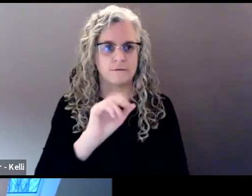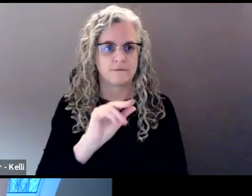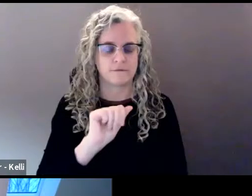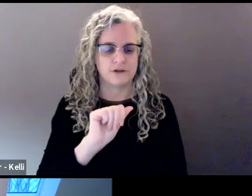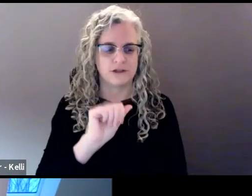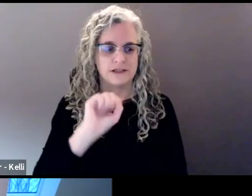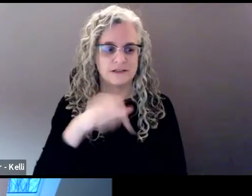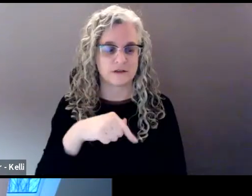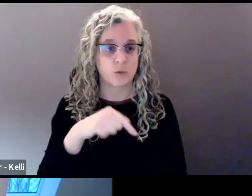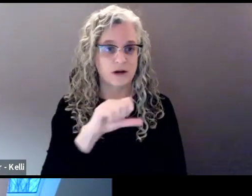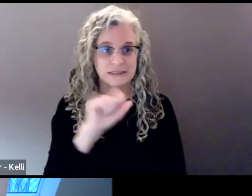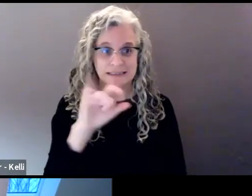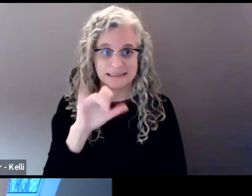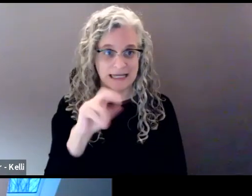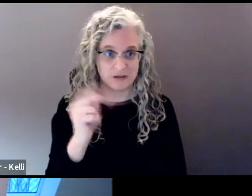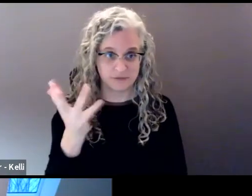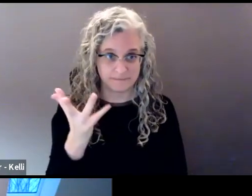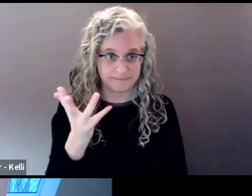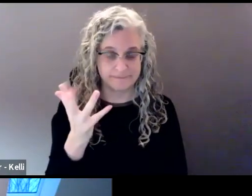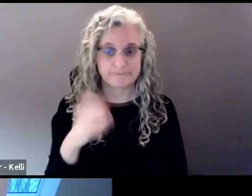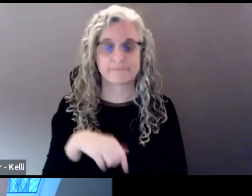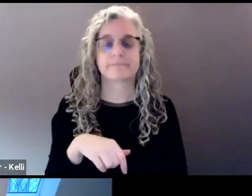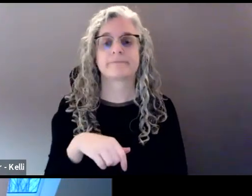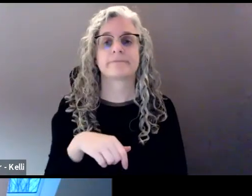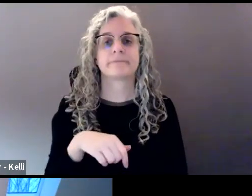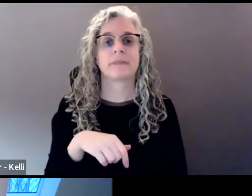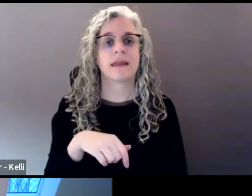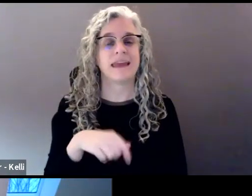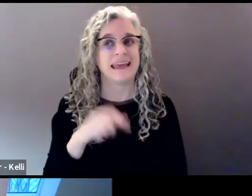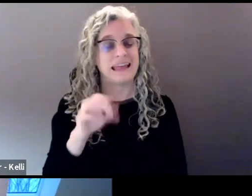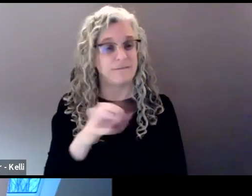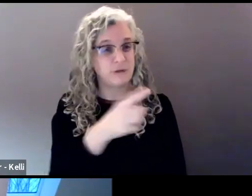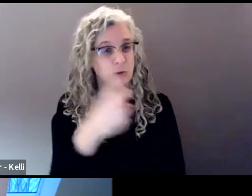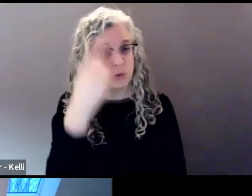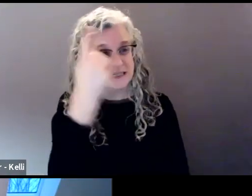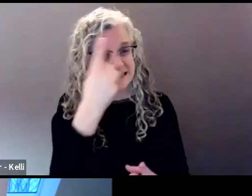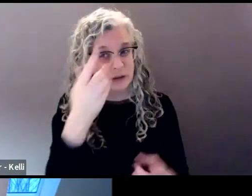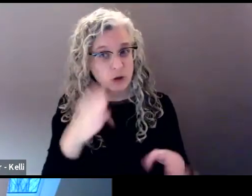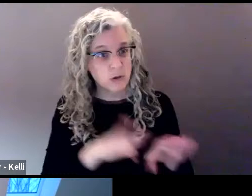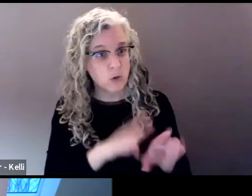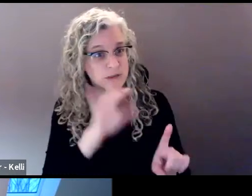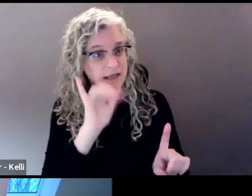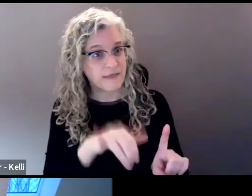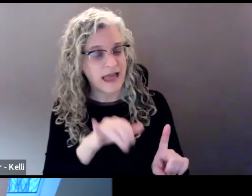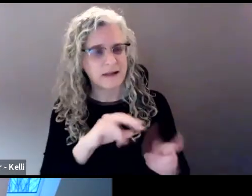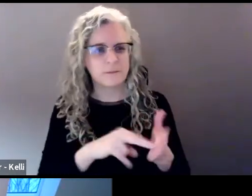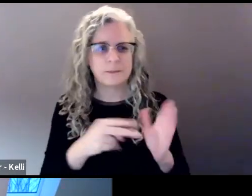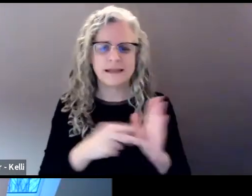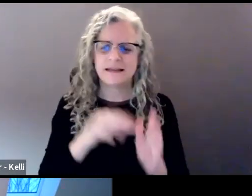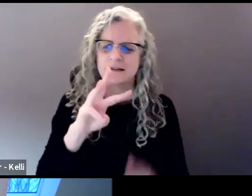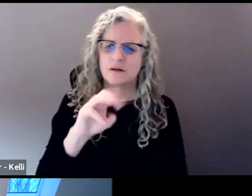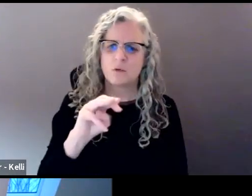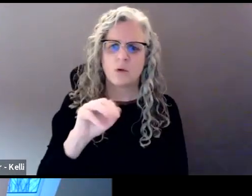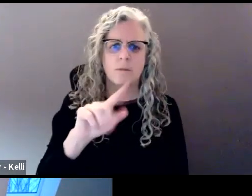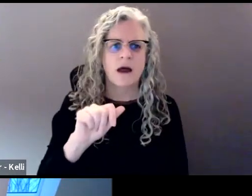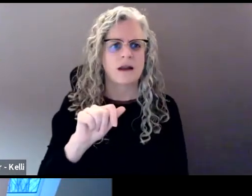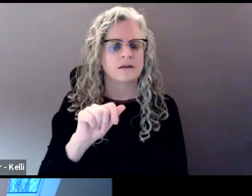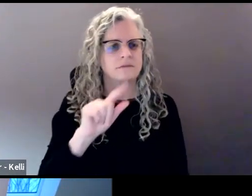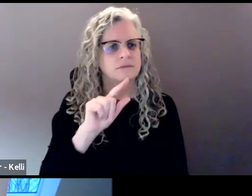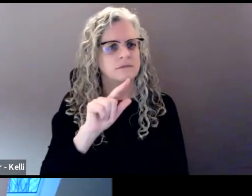is that, in my opinion, even raising the mere possibility of closing a station reflects a failure of WMATA to engage with its